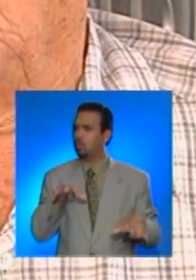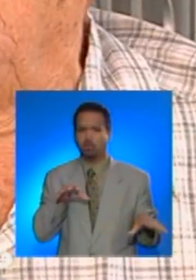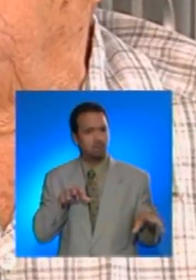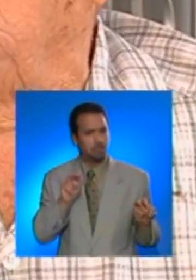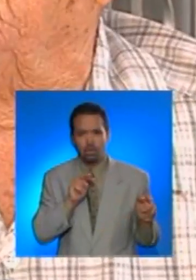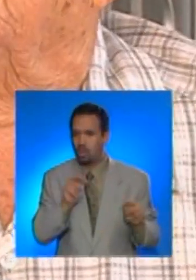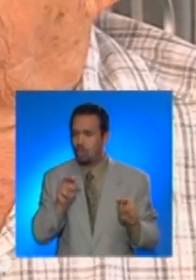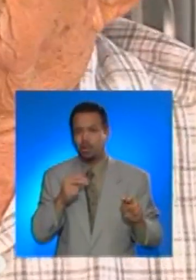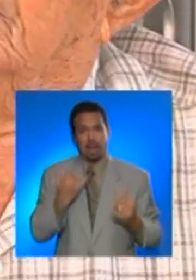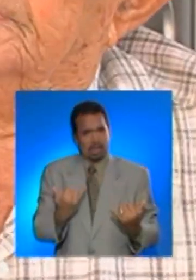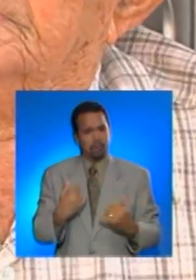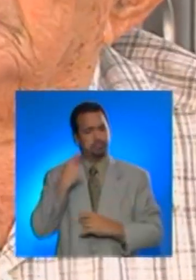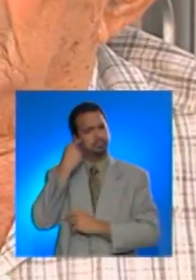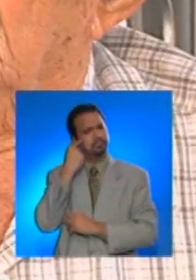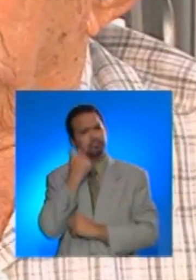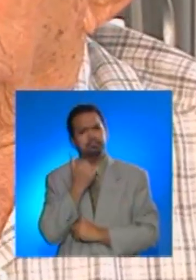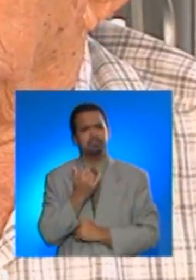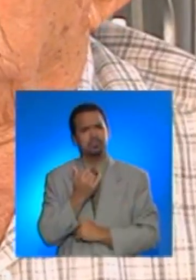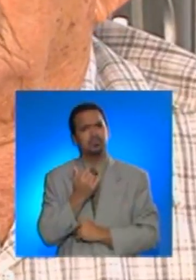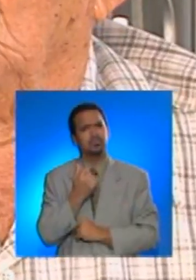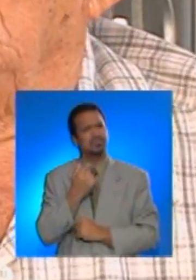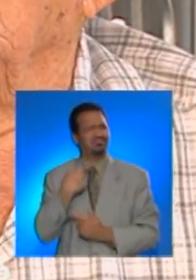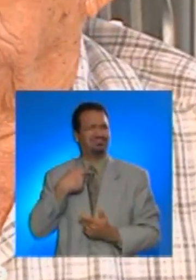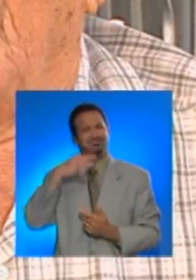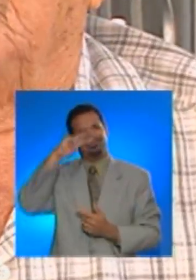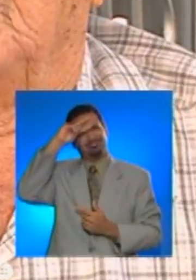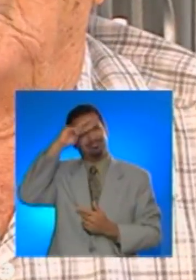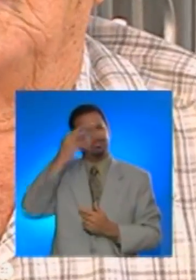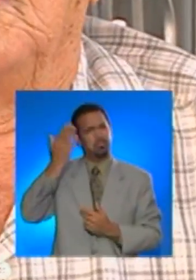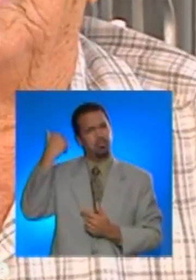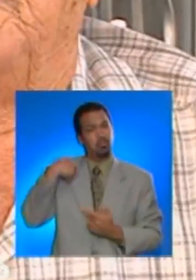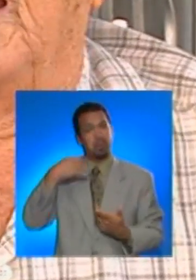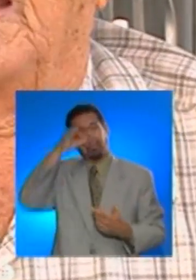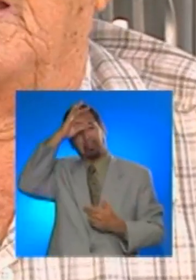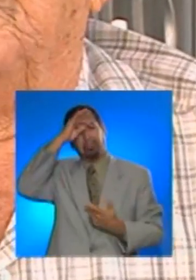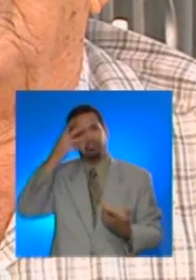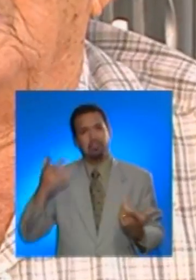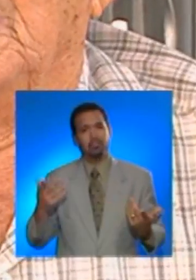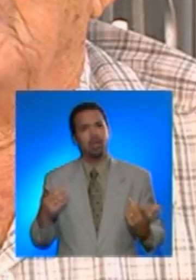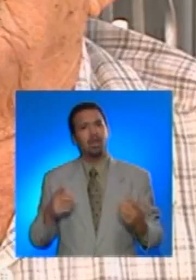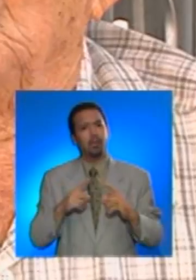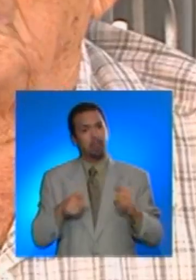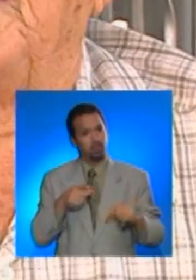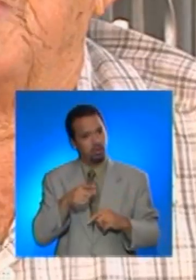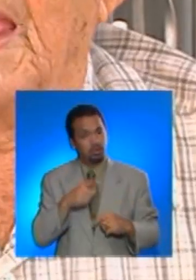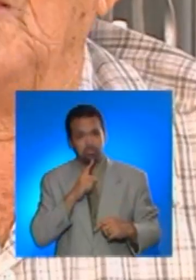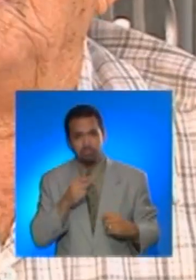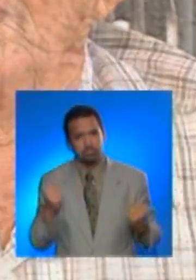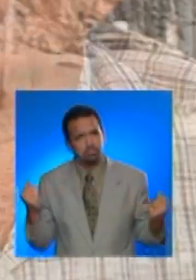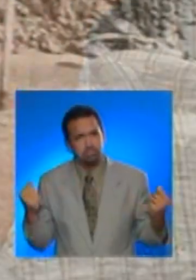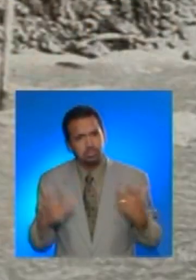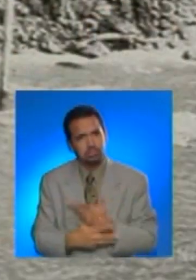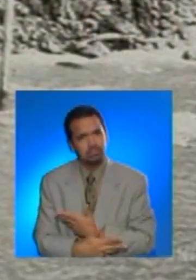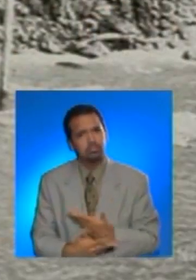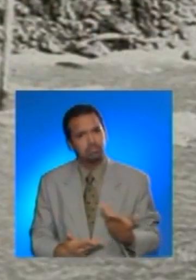But let me tell you, now I think it was ignorance, but that was scary.